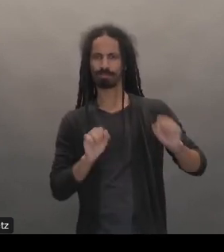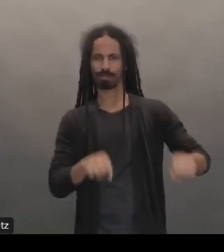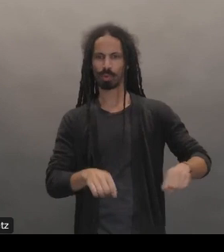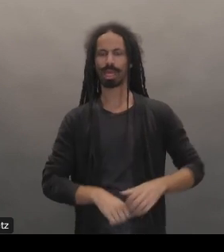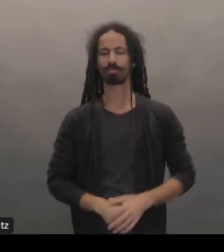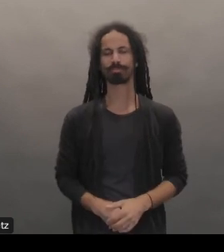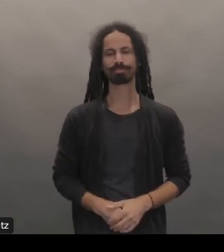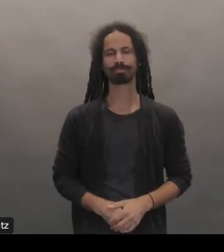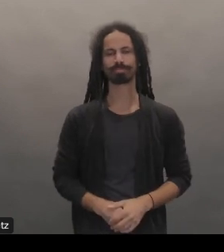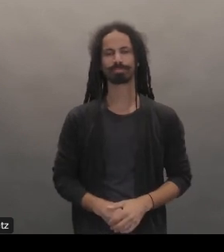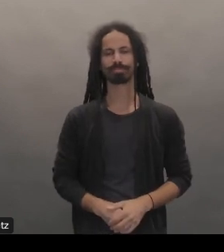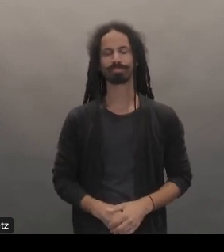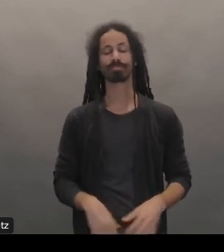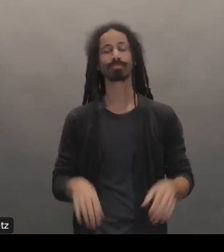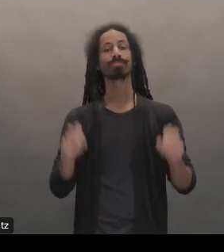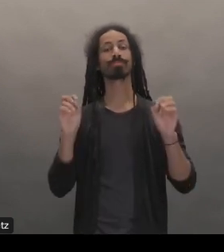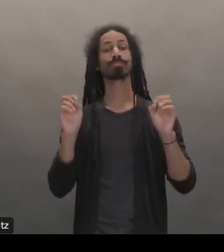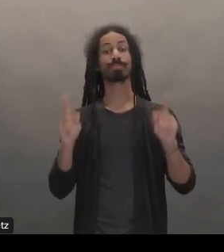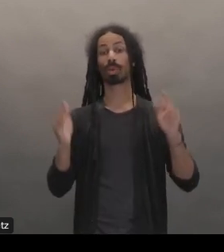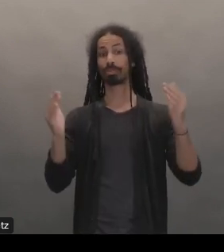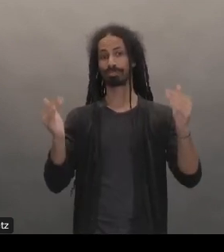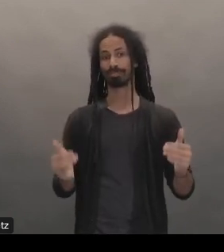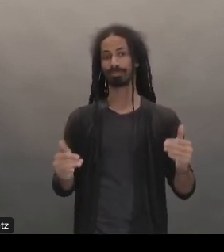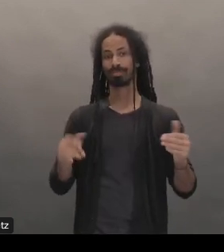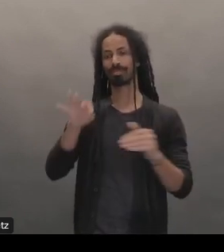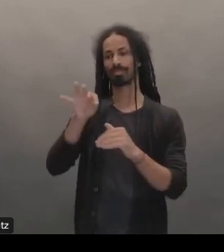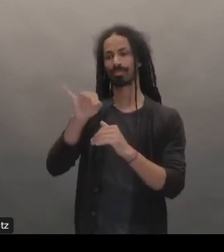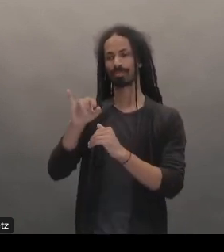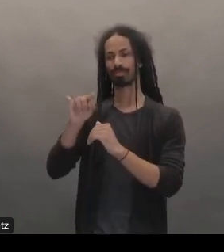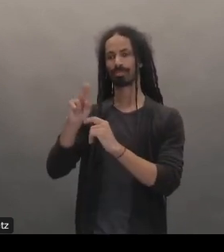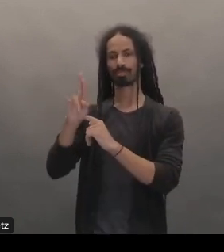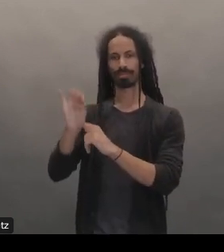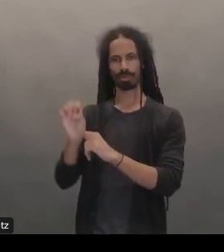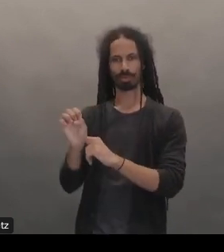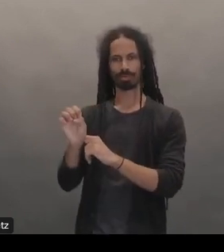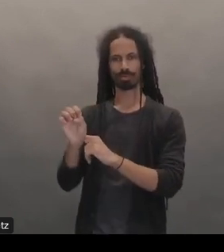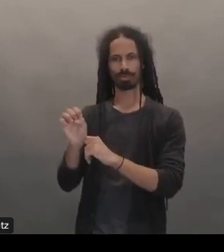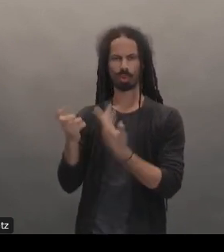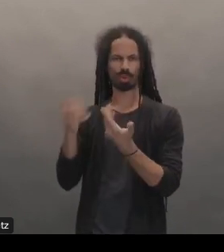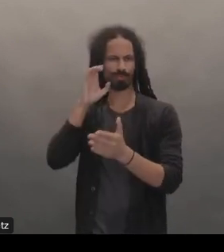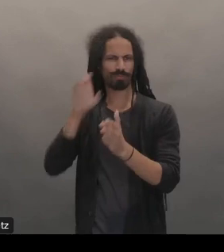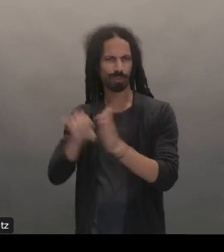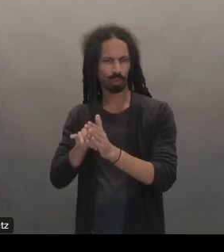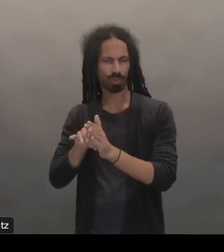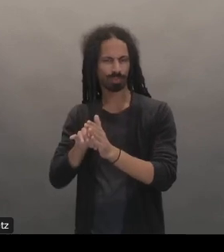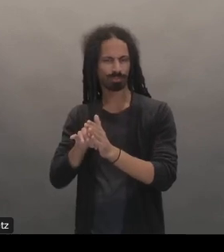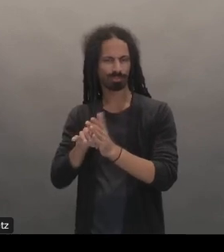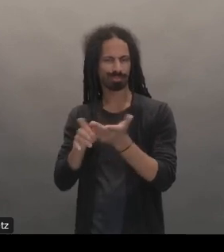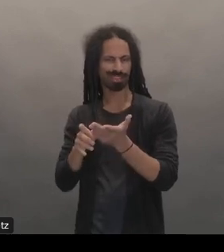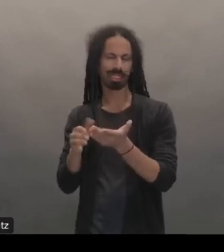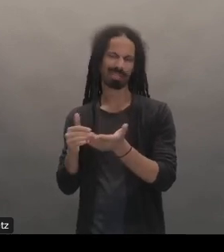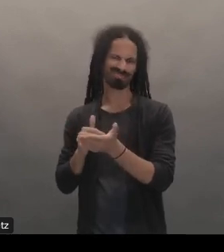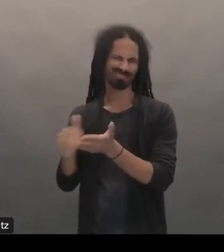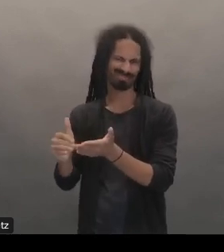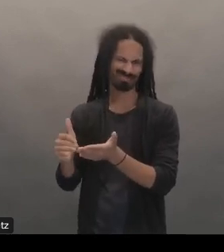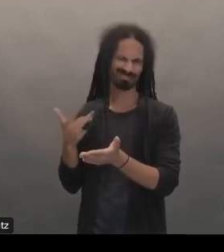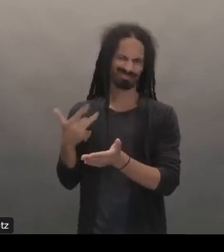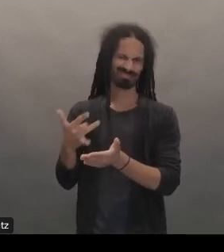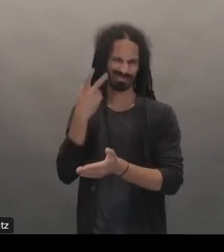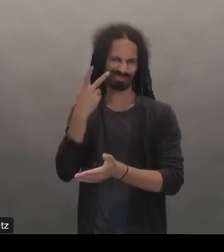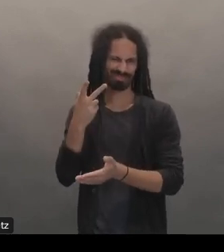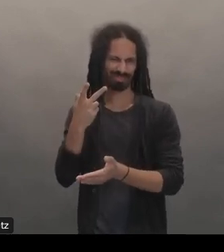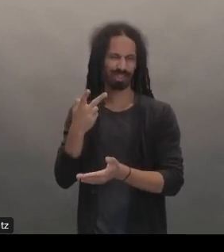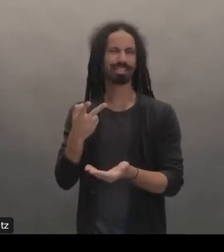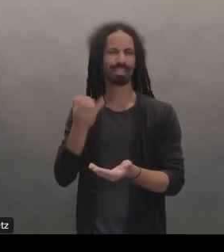All right, now figures. Now this is maybe more common for some programs, but figures, this is images. If you want to put an image into